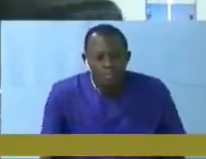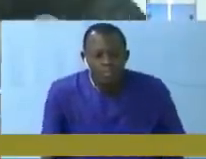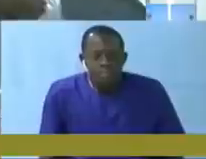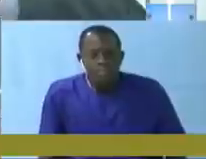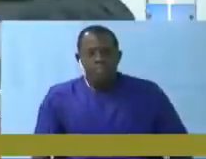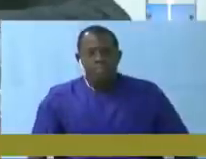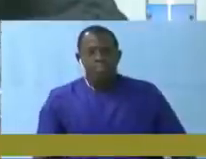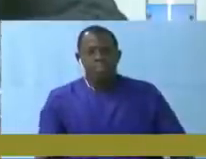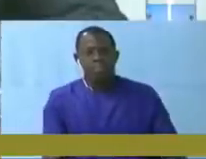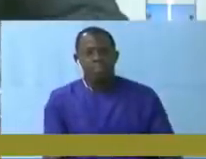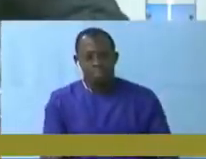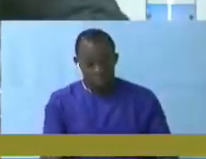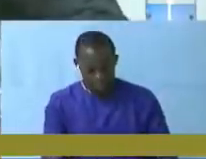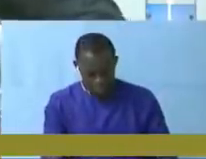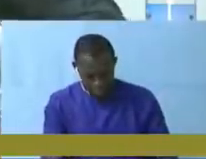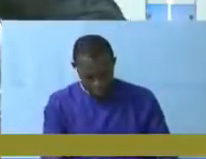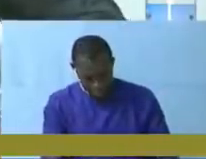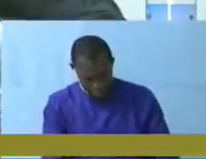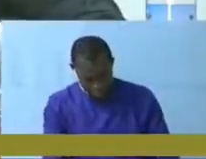So in a sense,